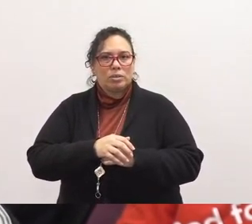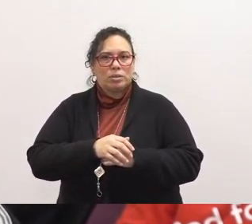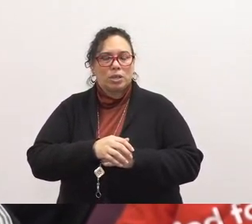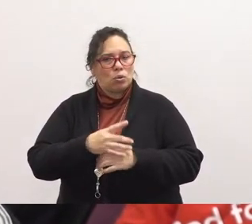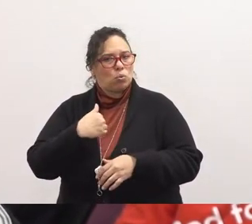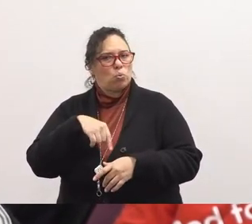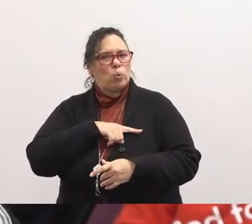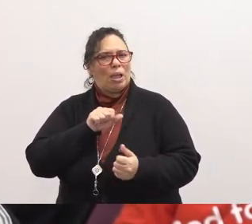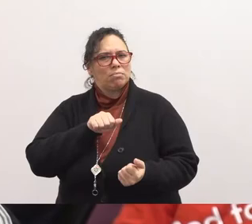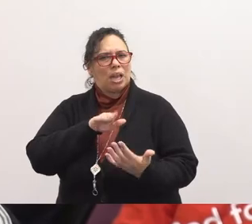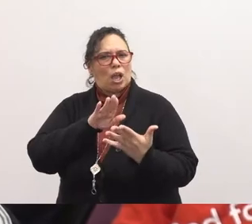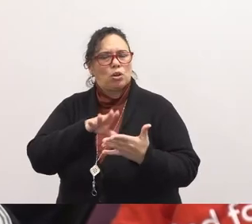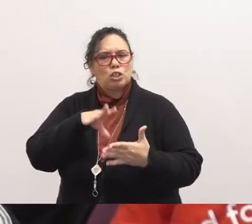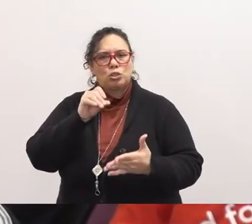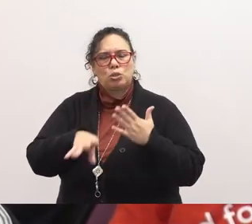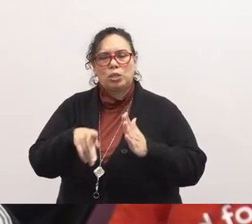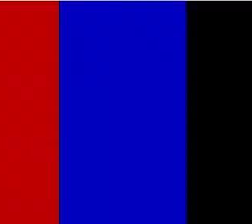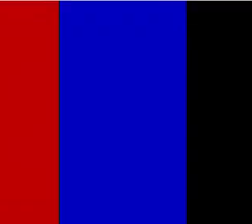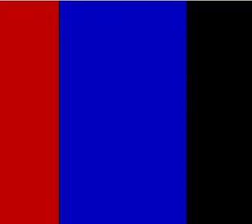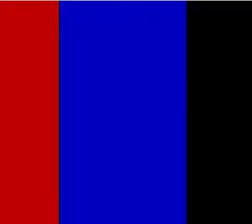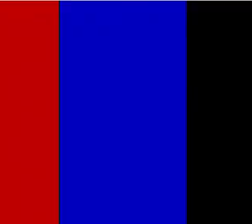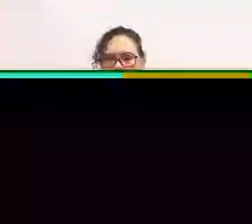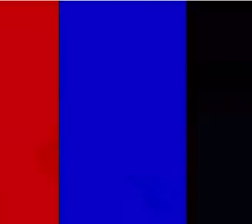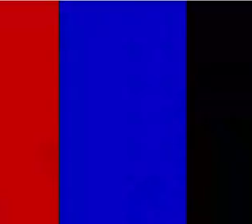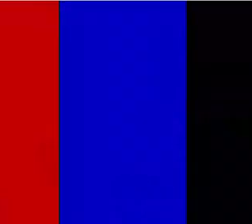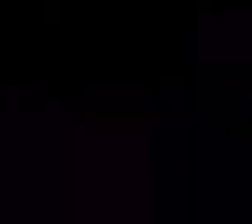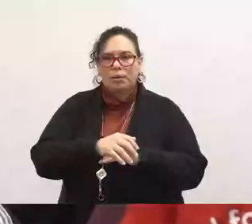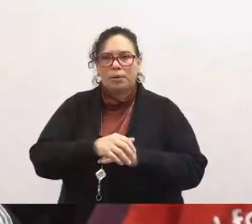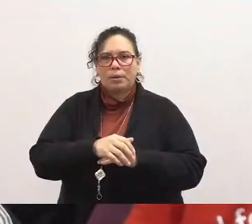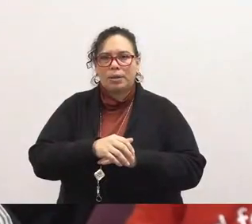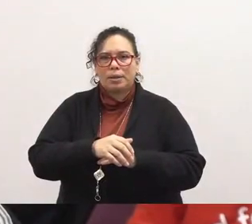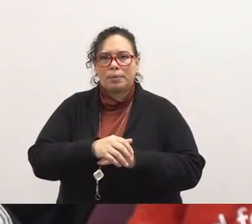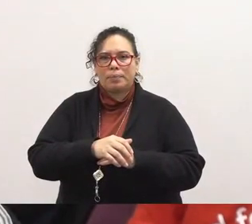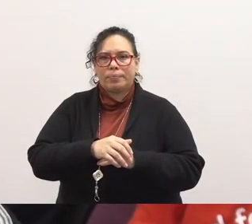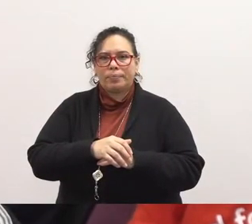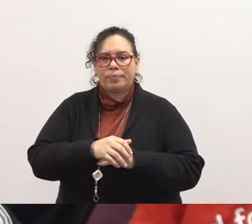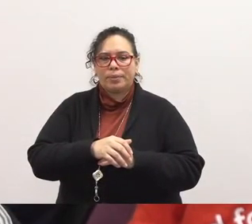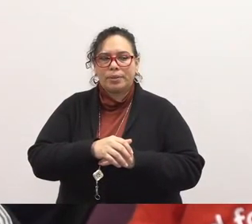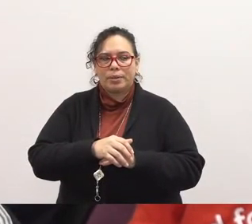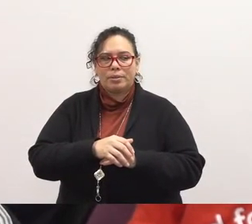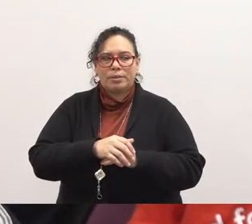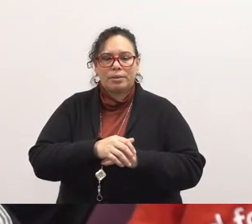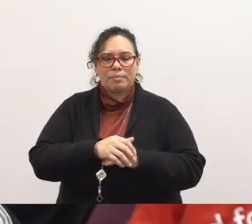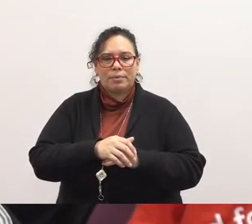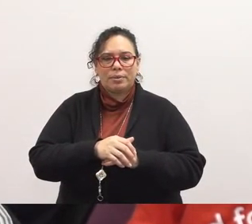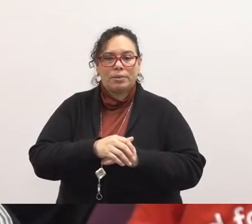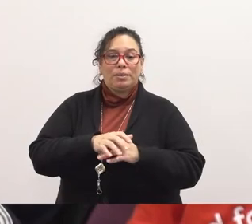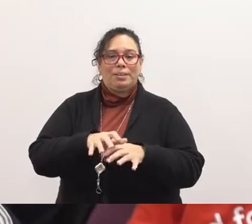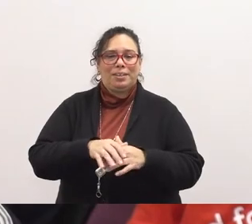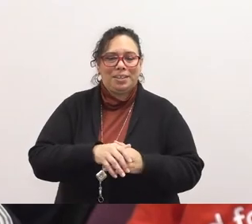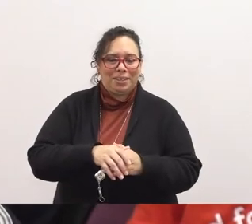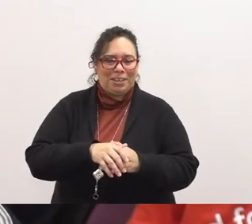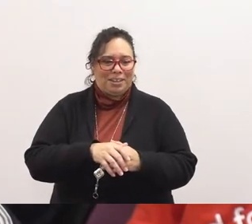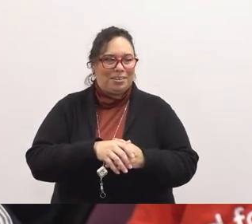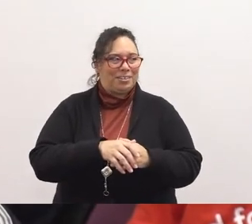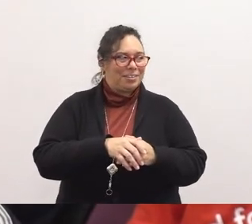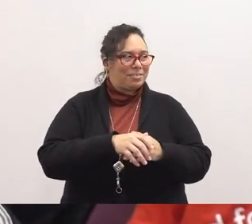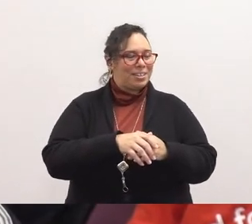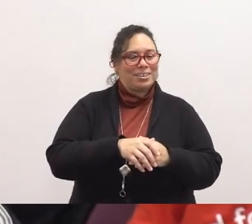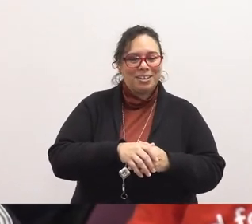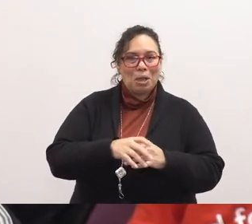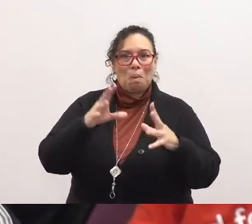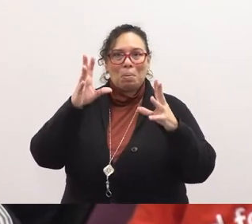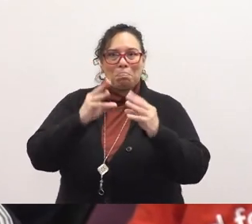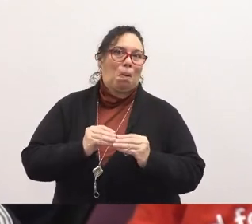We encounter students with suicide ideation, disorders, and medical conditions, including mental health issues. We